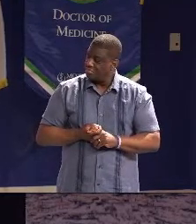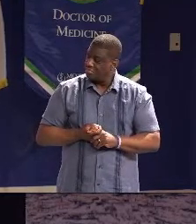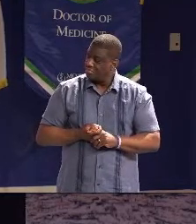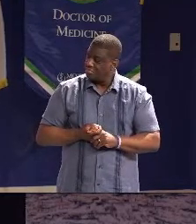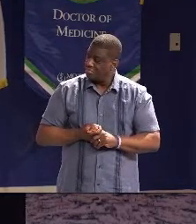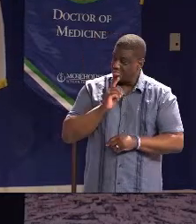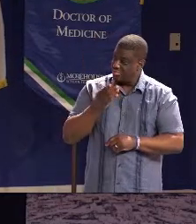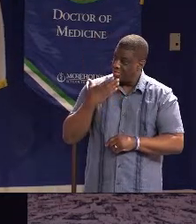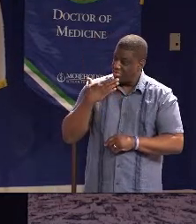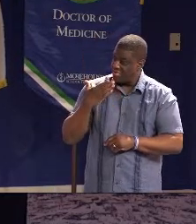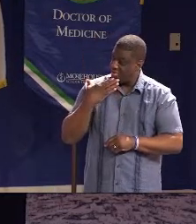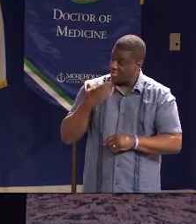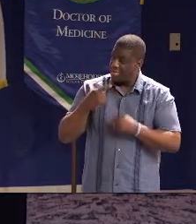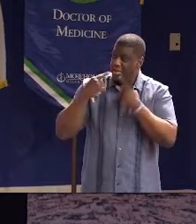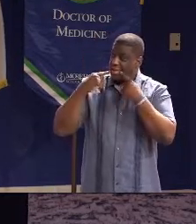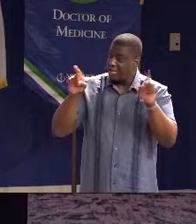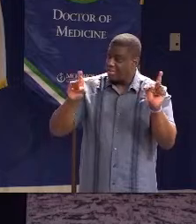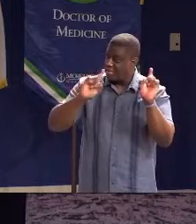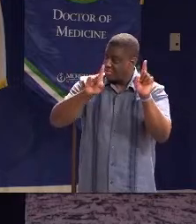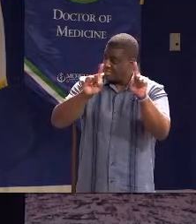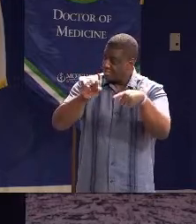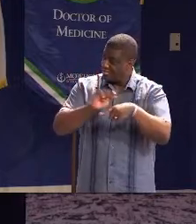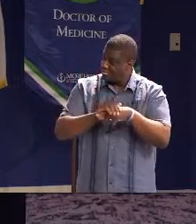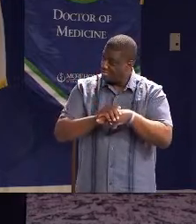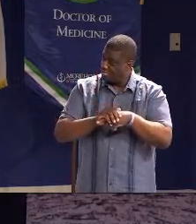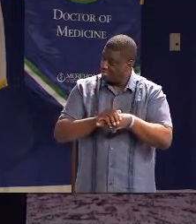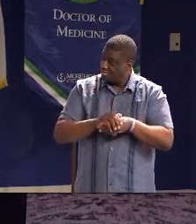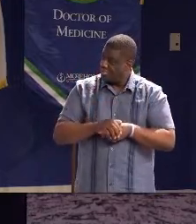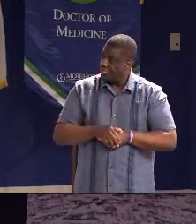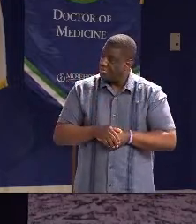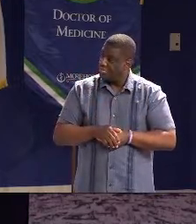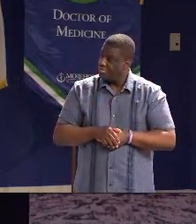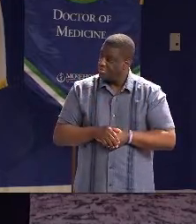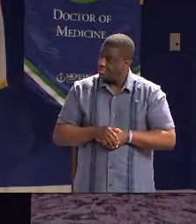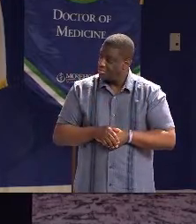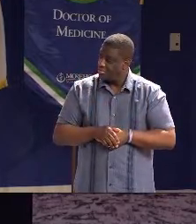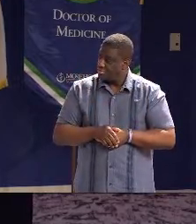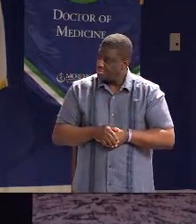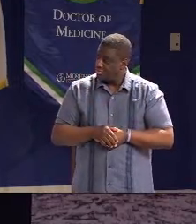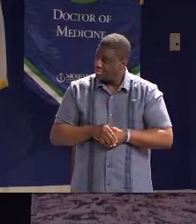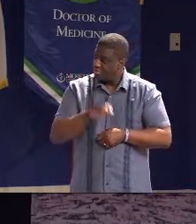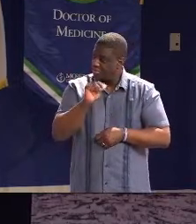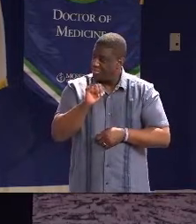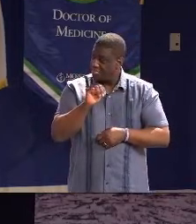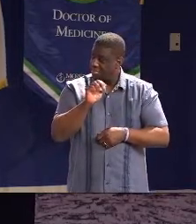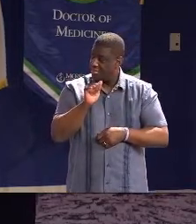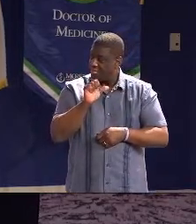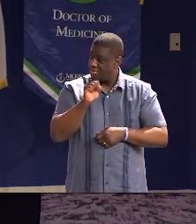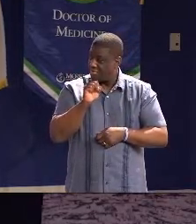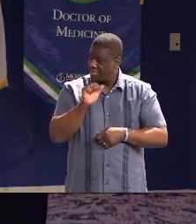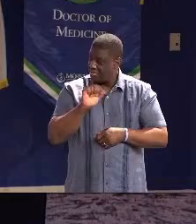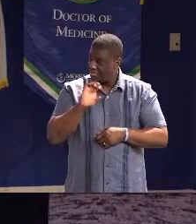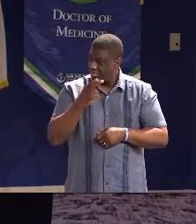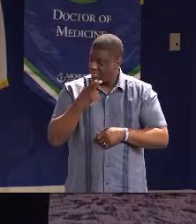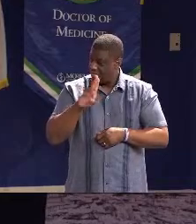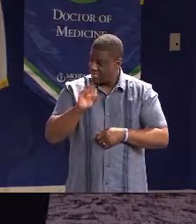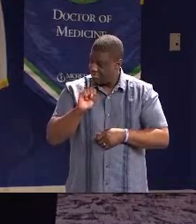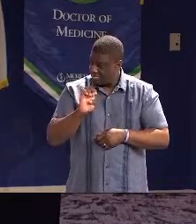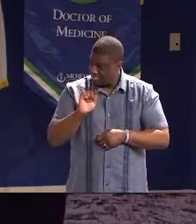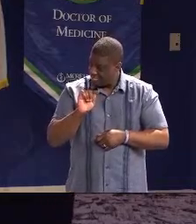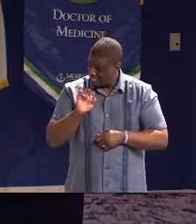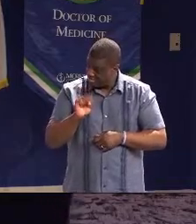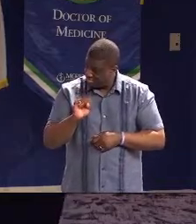excited to announce that I will be continuing my training in OB-GYN at the University of Massachusetts Chan in Rochester, Massachusetts.